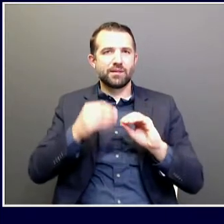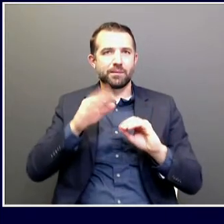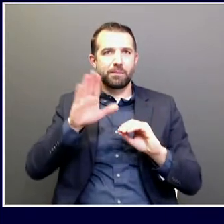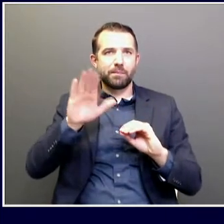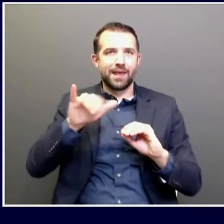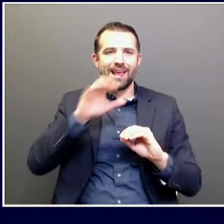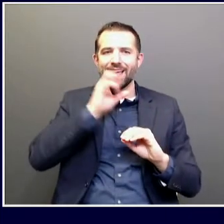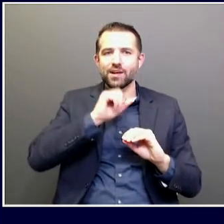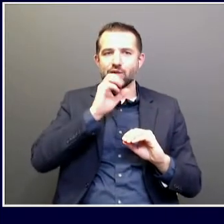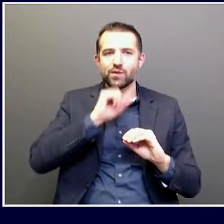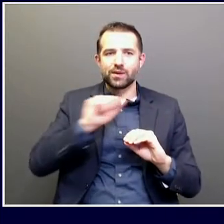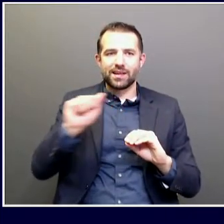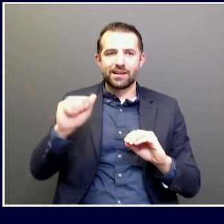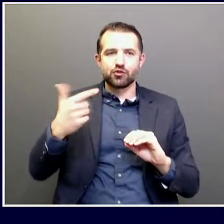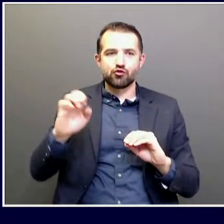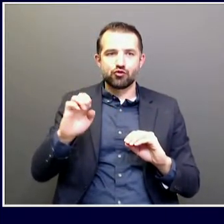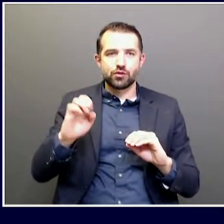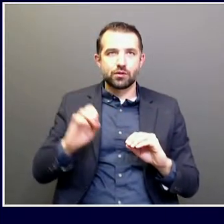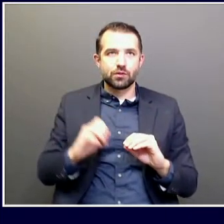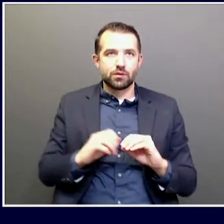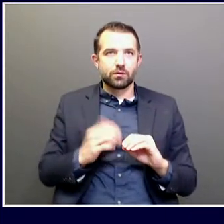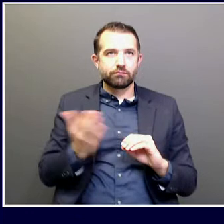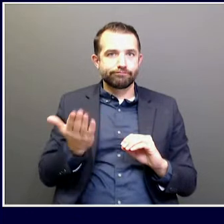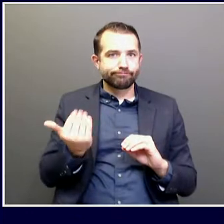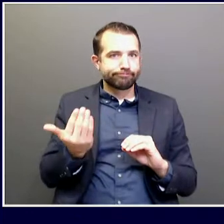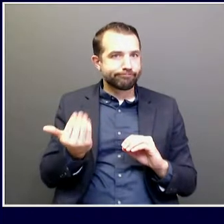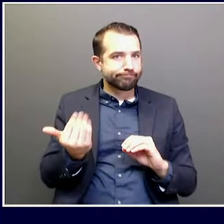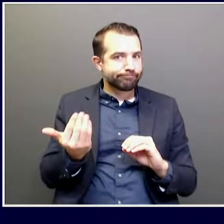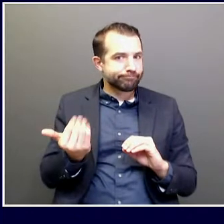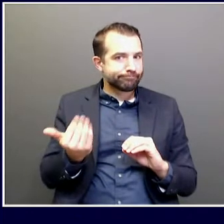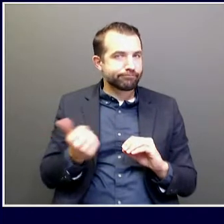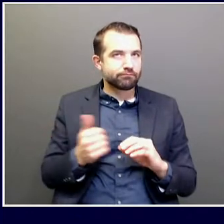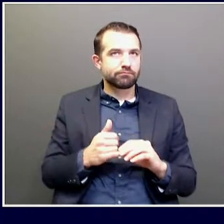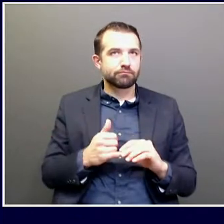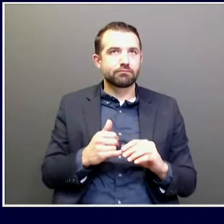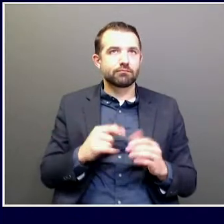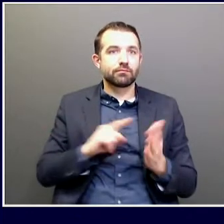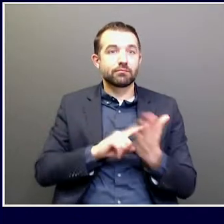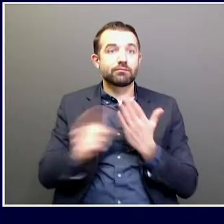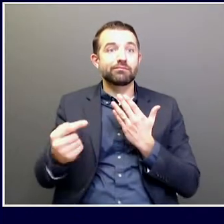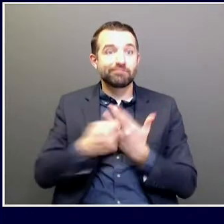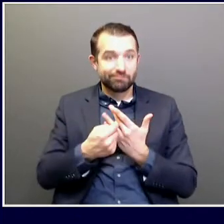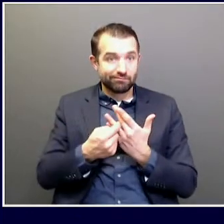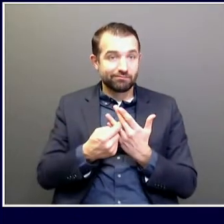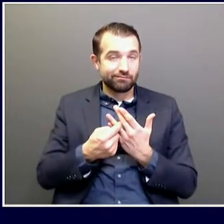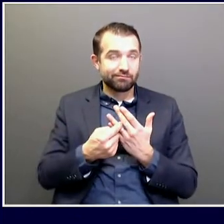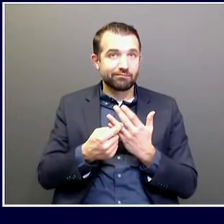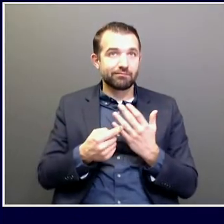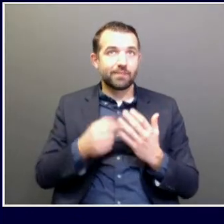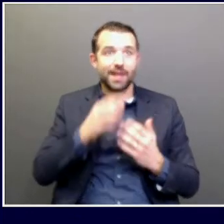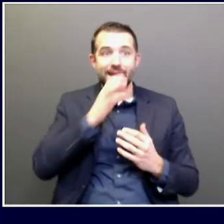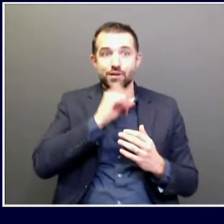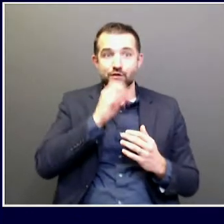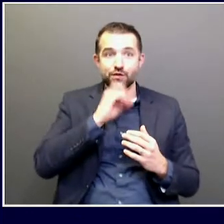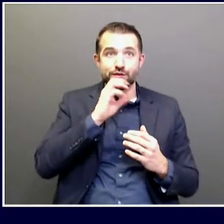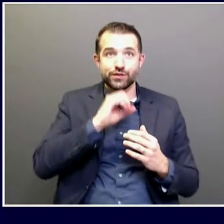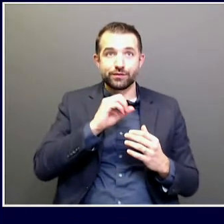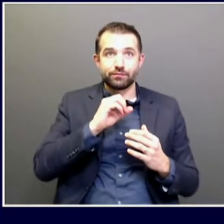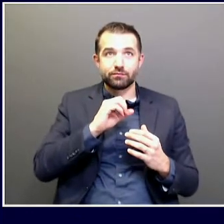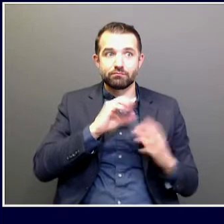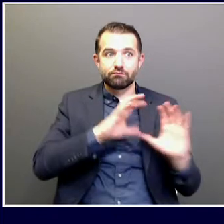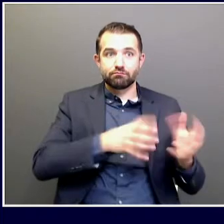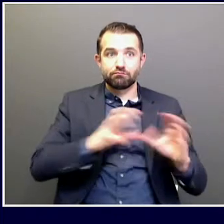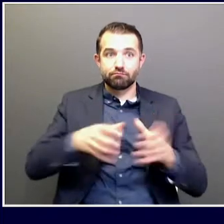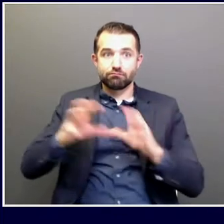Vaccination in terms status of deaths, in terms of not just breakthrough infections, but breakthrough infections by age.